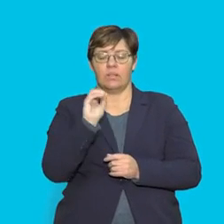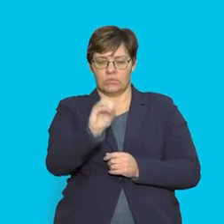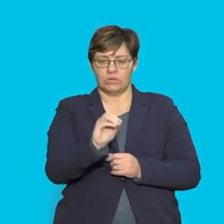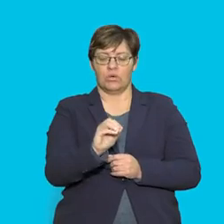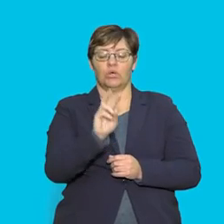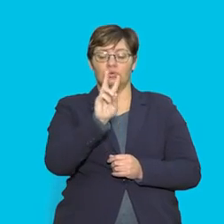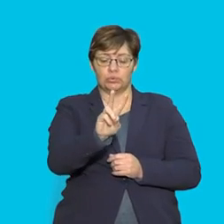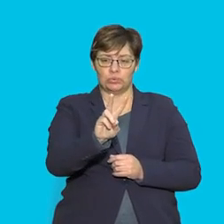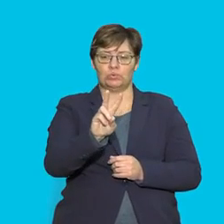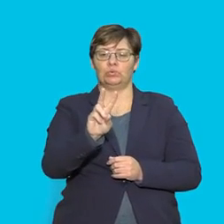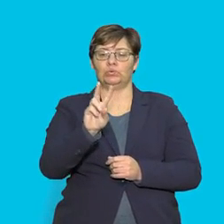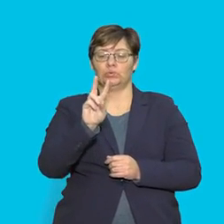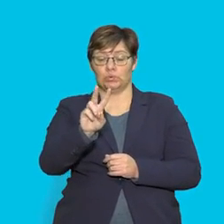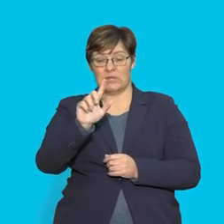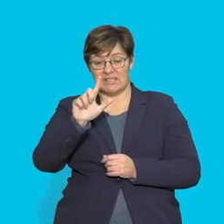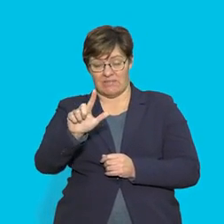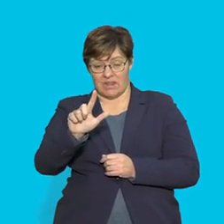So this will be